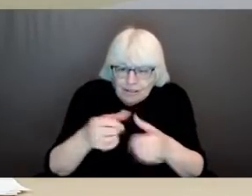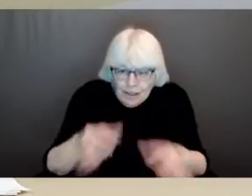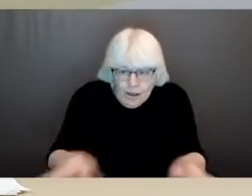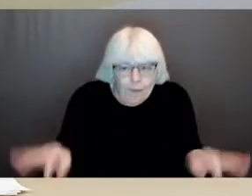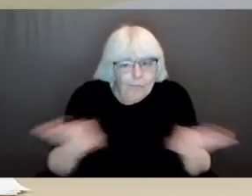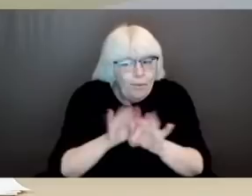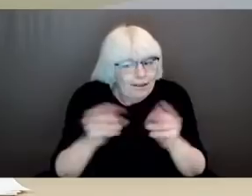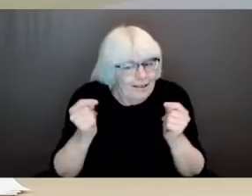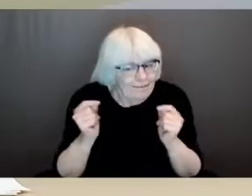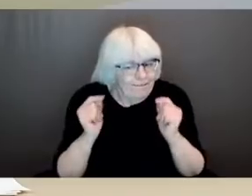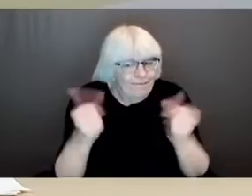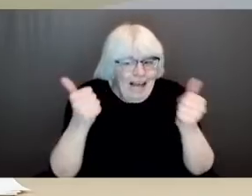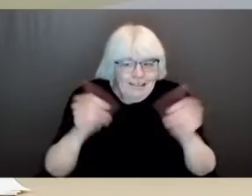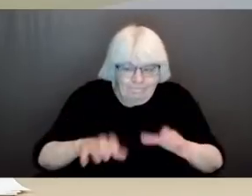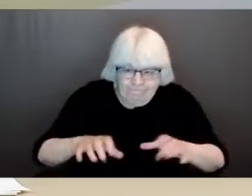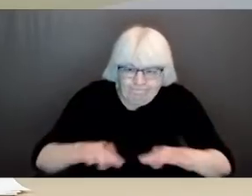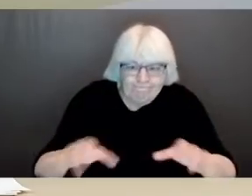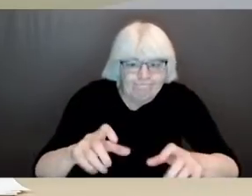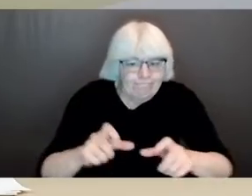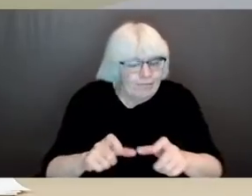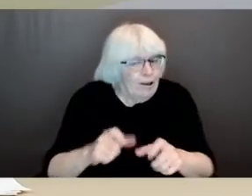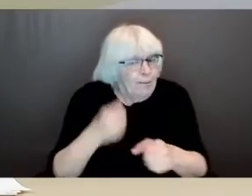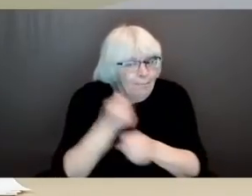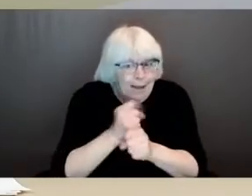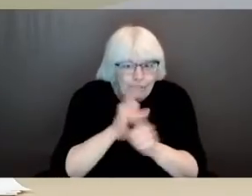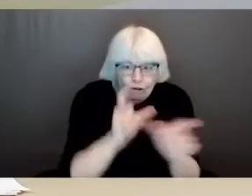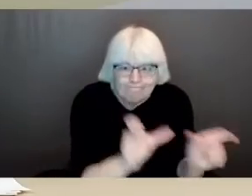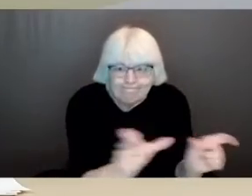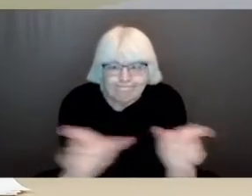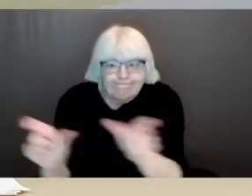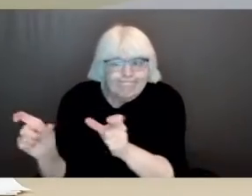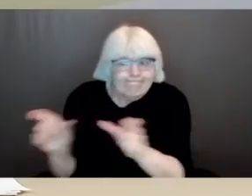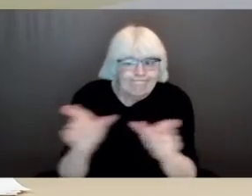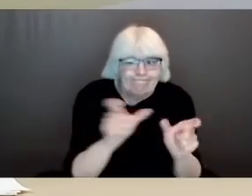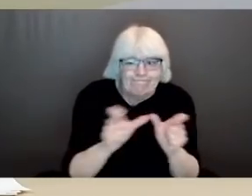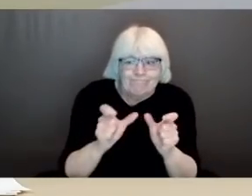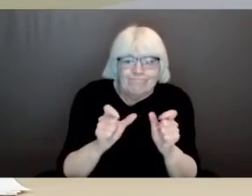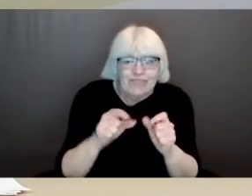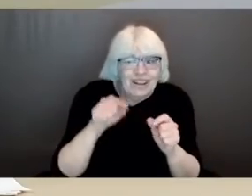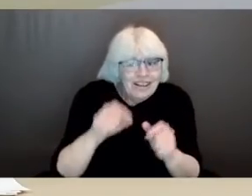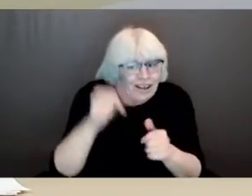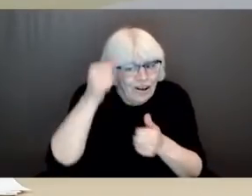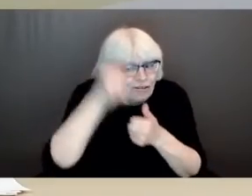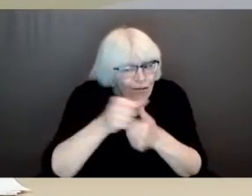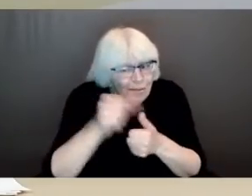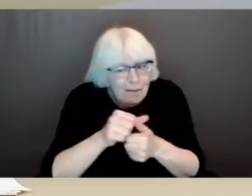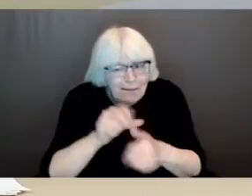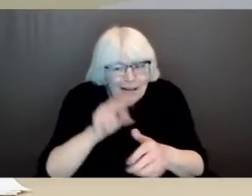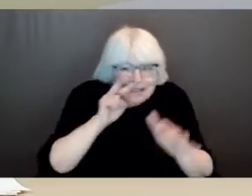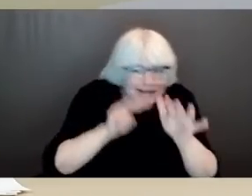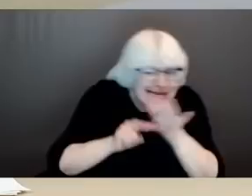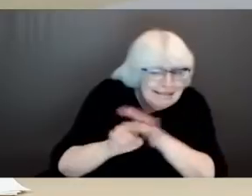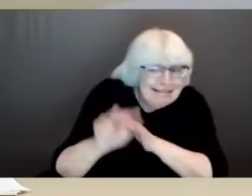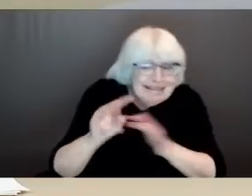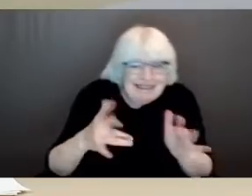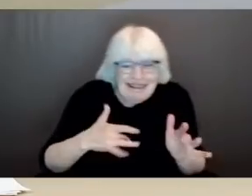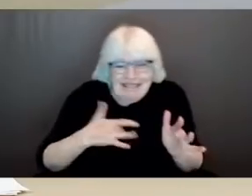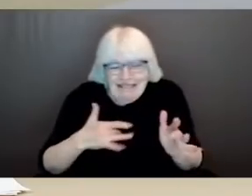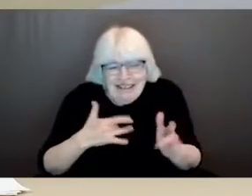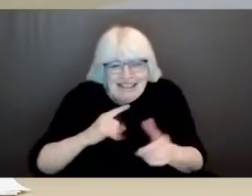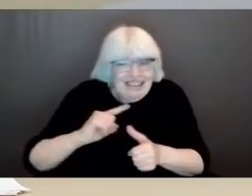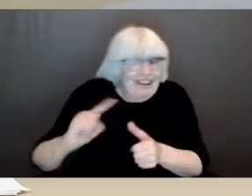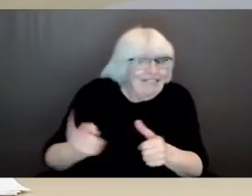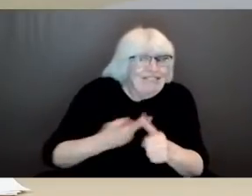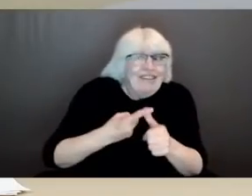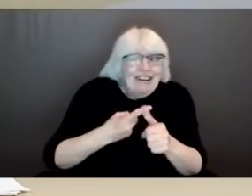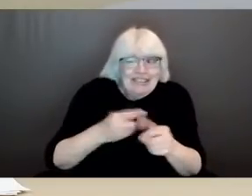under control. We can also remember the tremendous uncertainty and unease we all felt in the early days of this outbreak until we